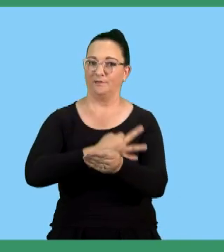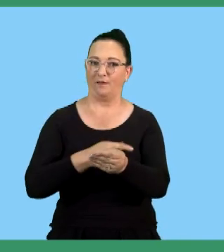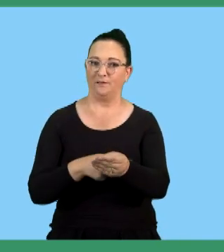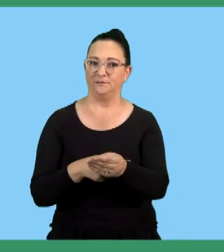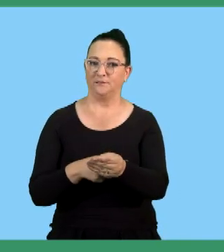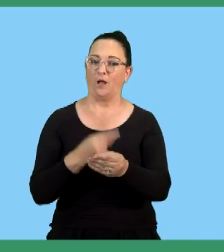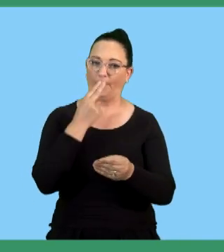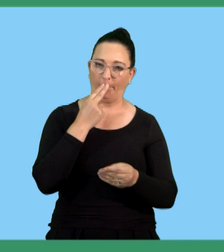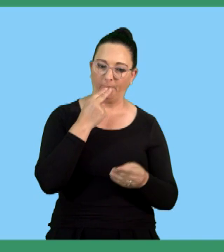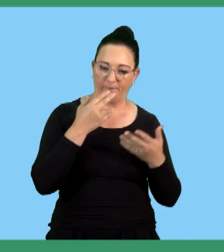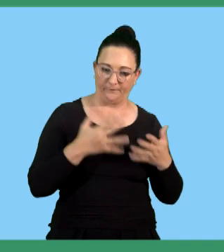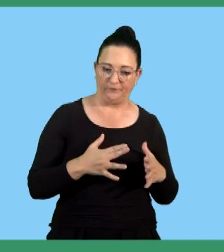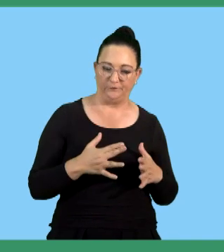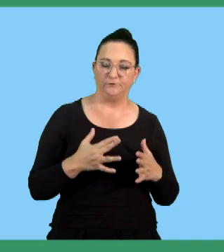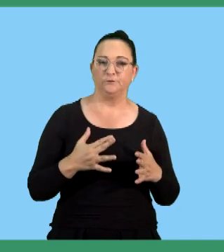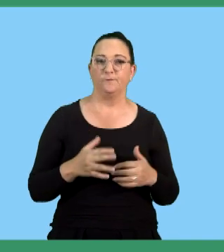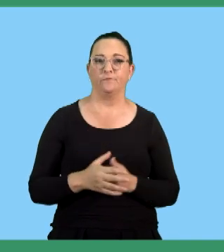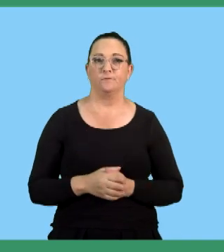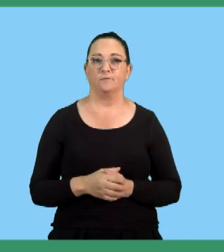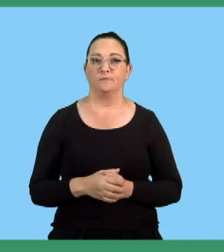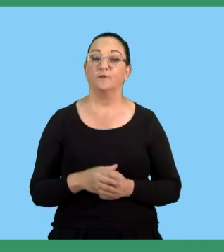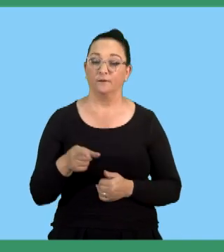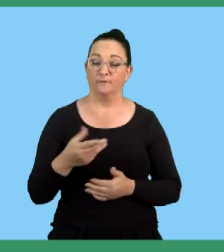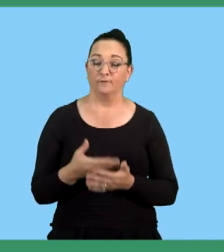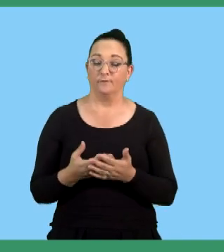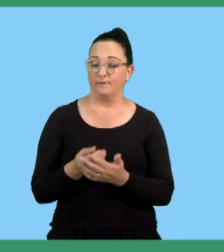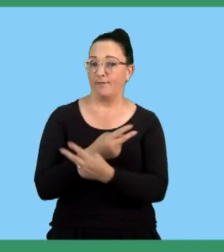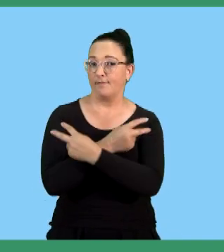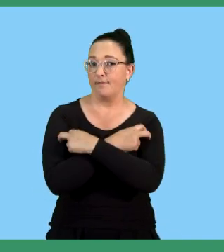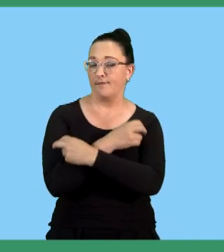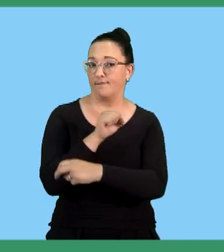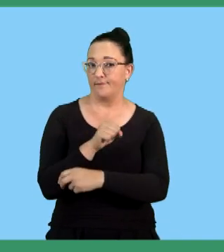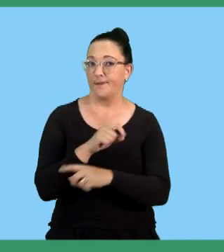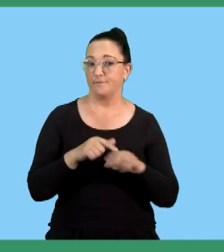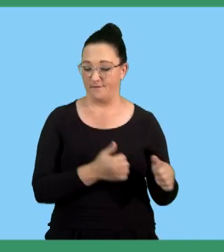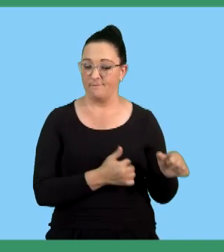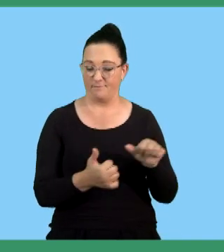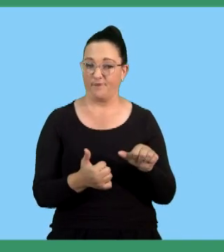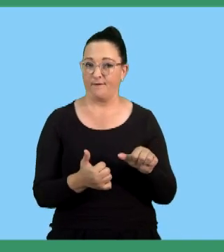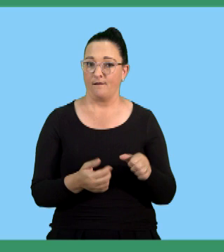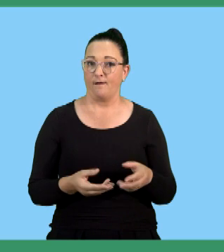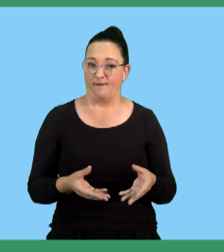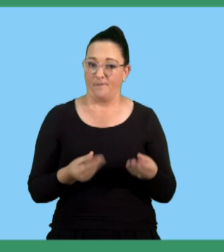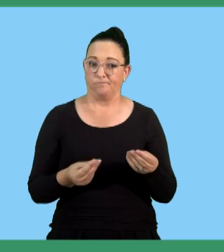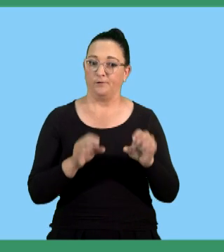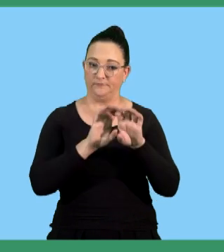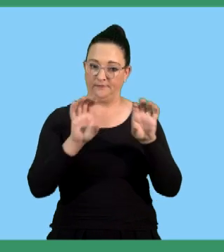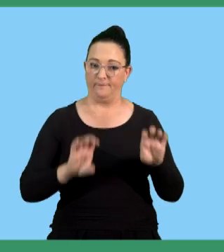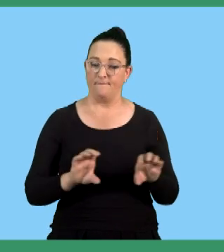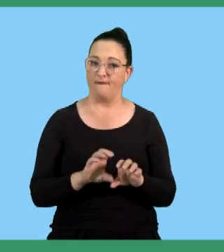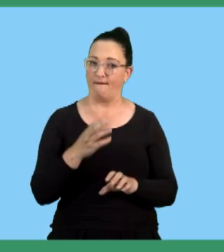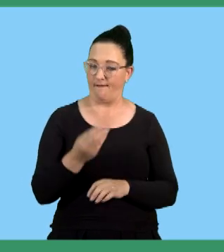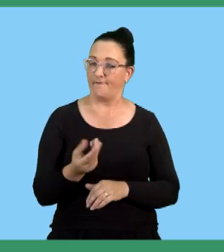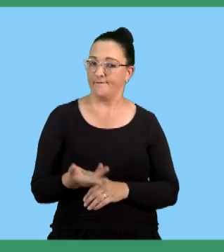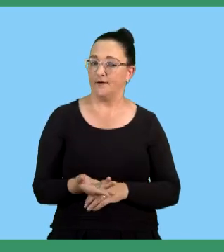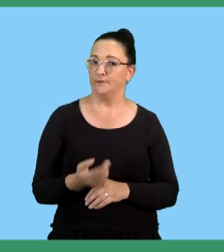from flu. So meaning he was entitled to this leave. He came back with the documentation to